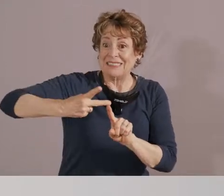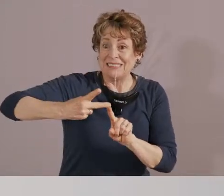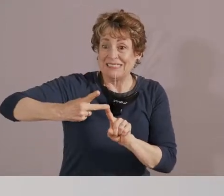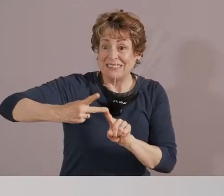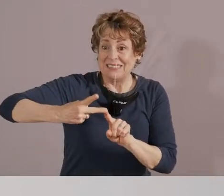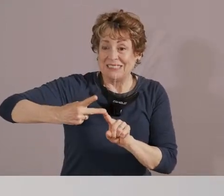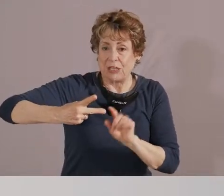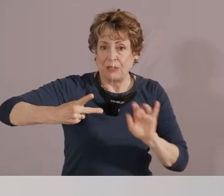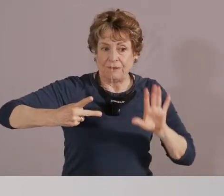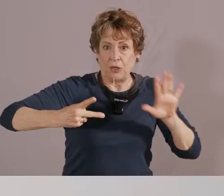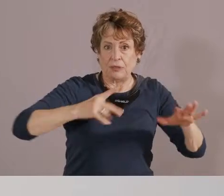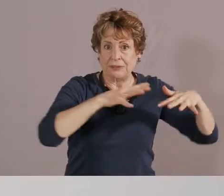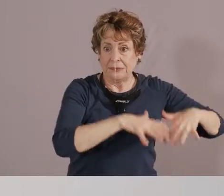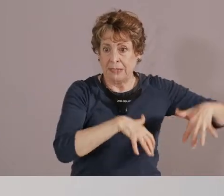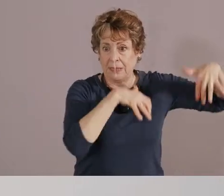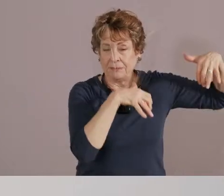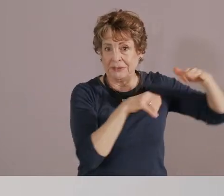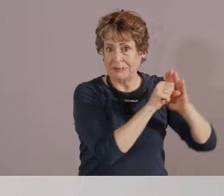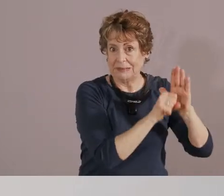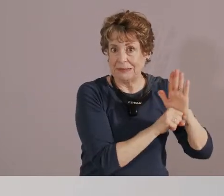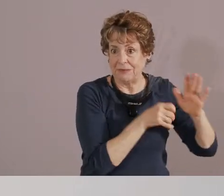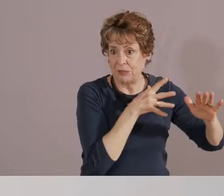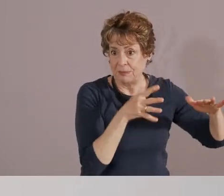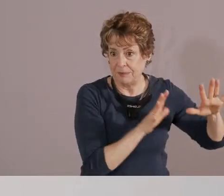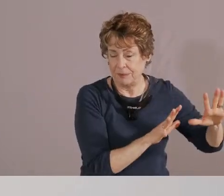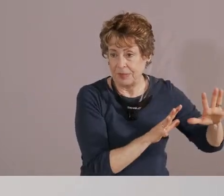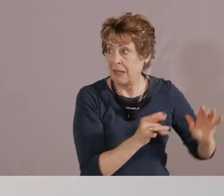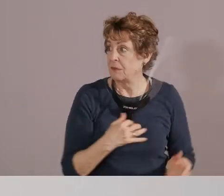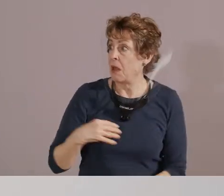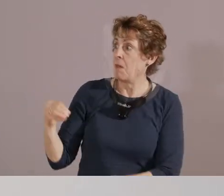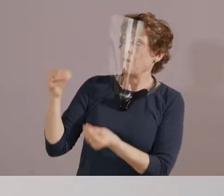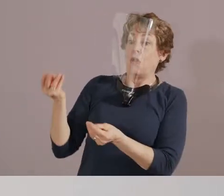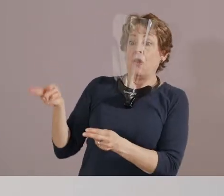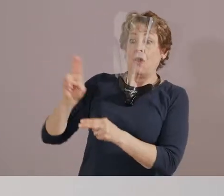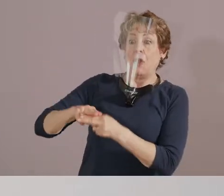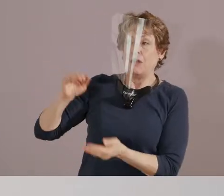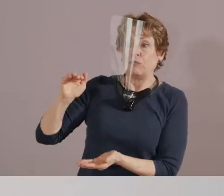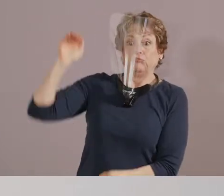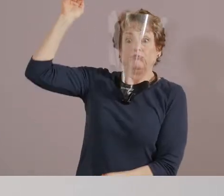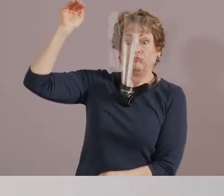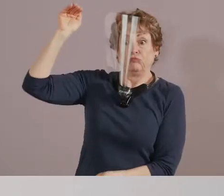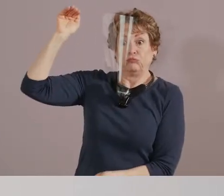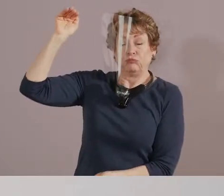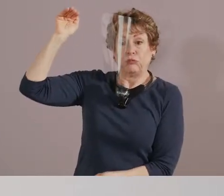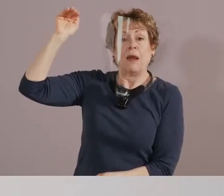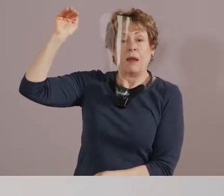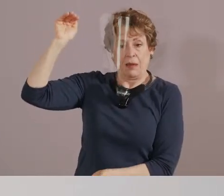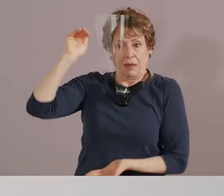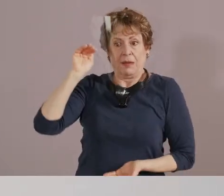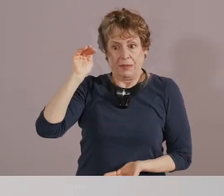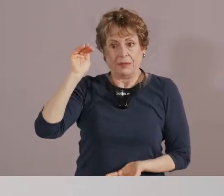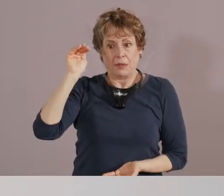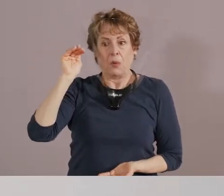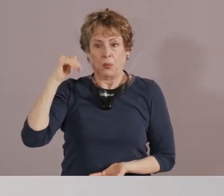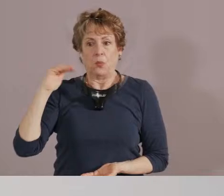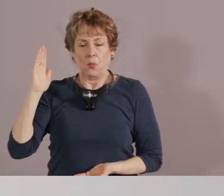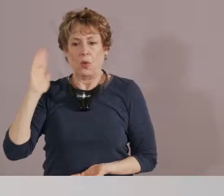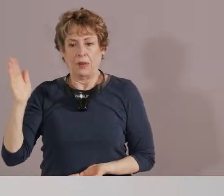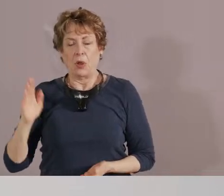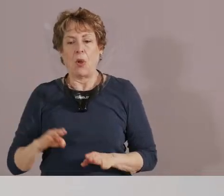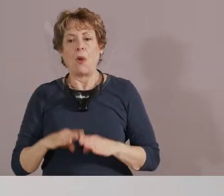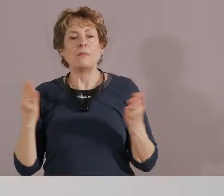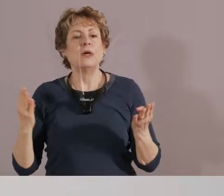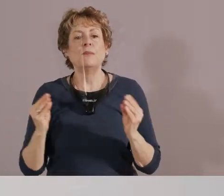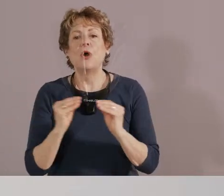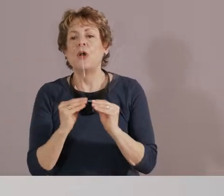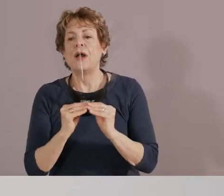are hoping, if we get more vaccine, to open up more appointments at State Farm Stadium or the Phoenix Municipal Stadium. And